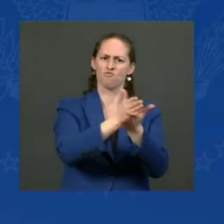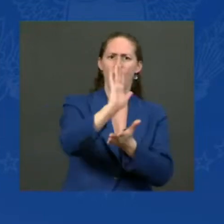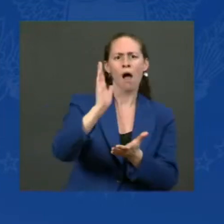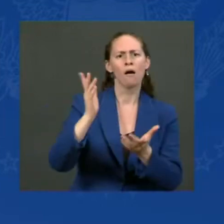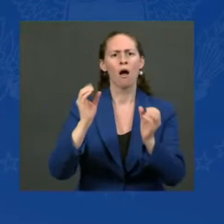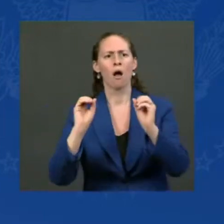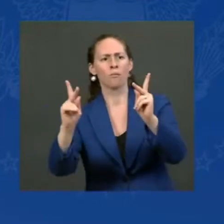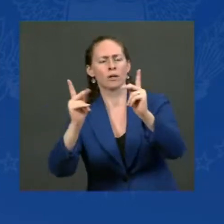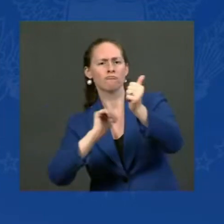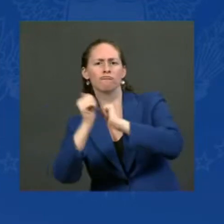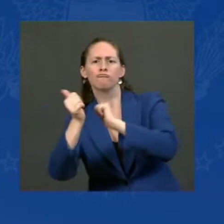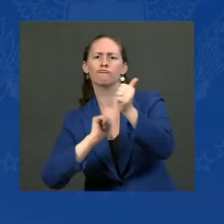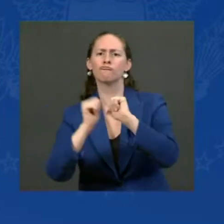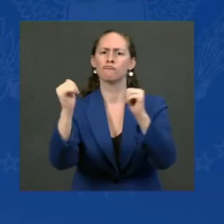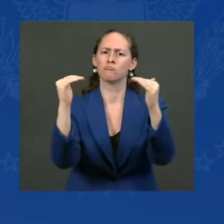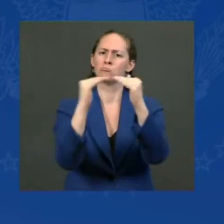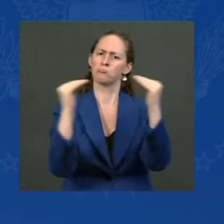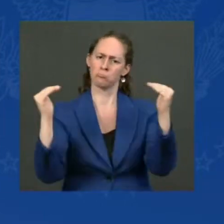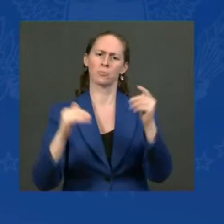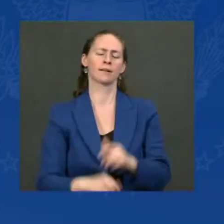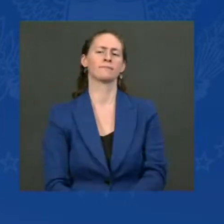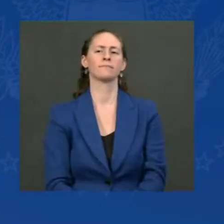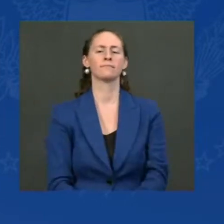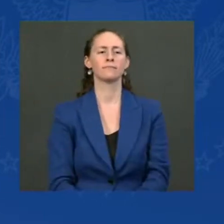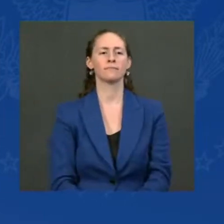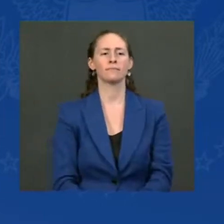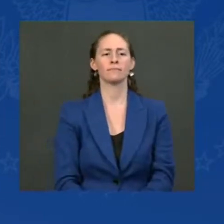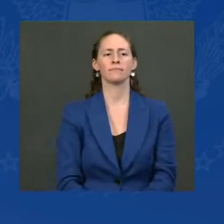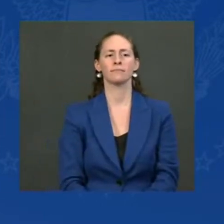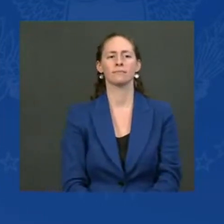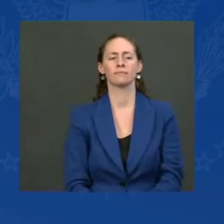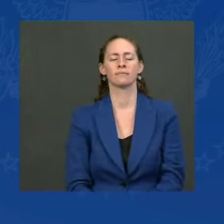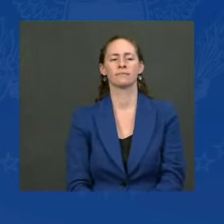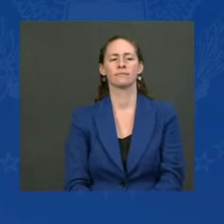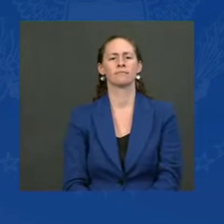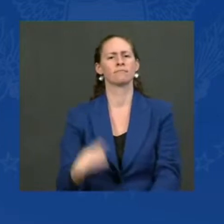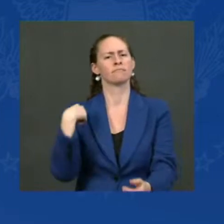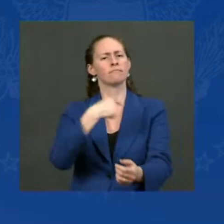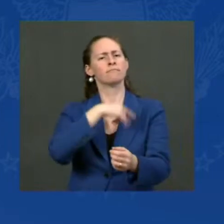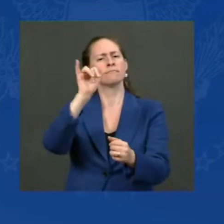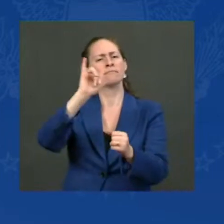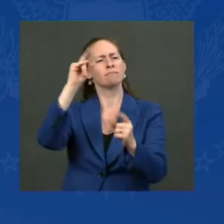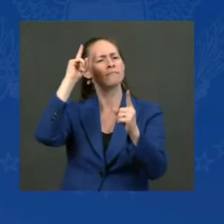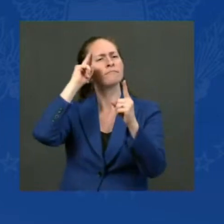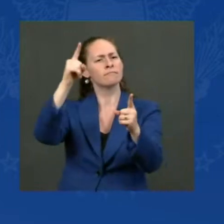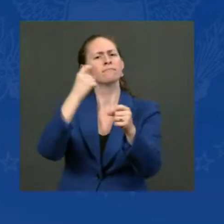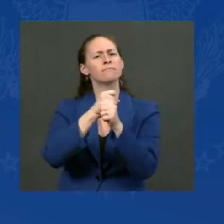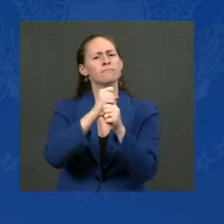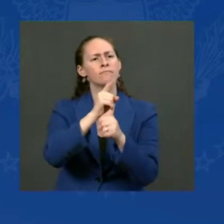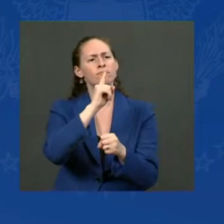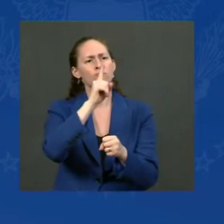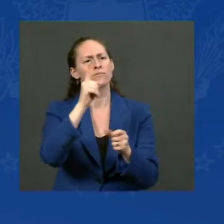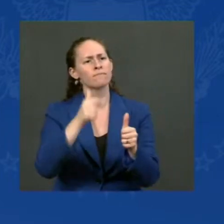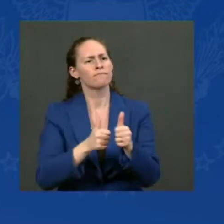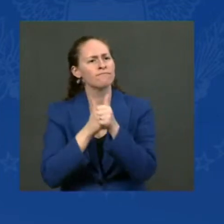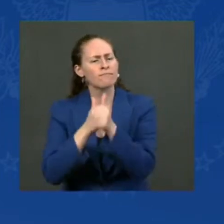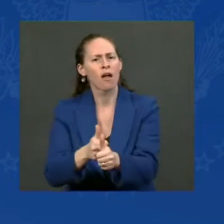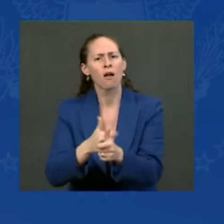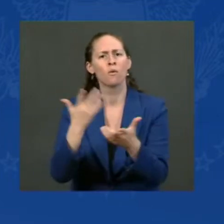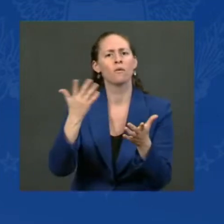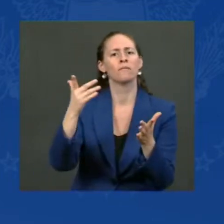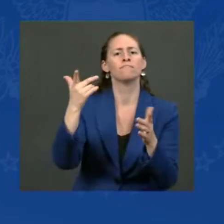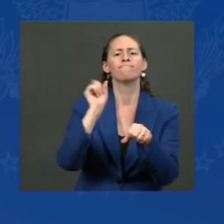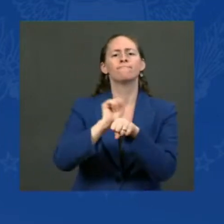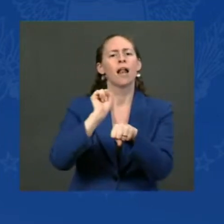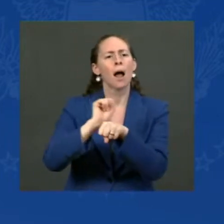fairly. We will strive to ensure that basic labor rights, environmental safeguards, and